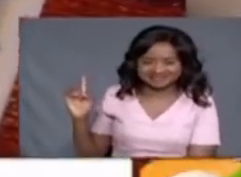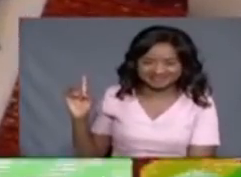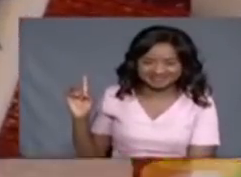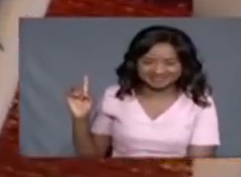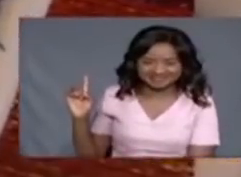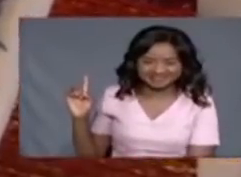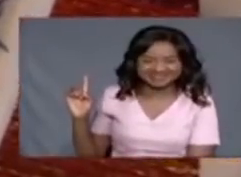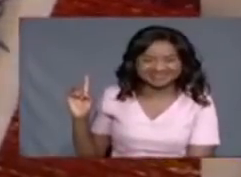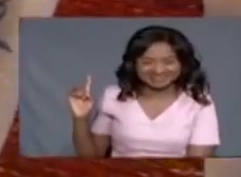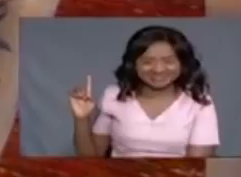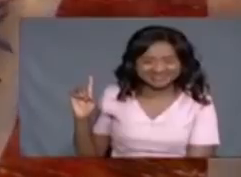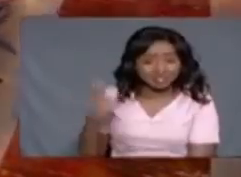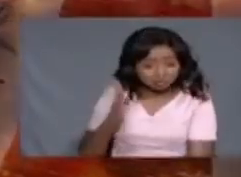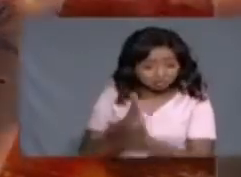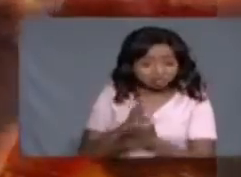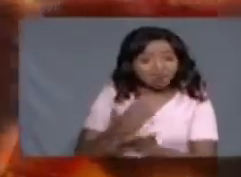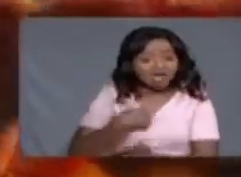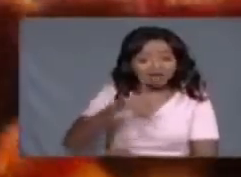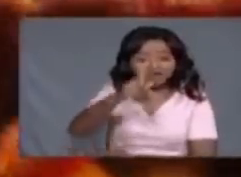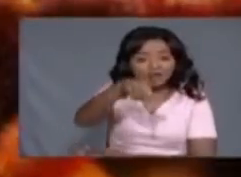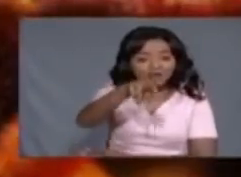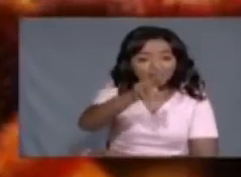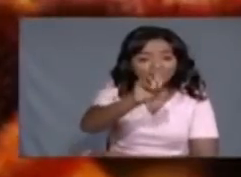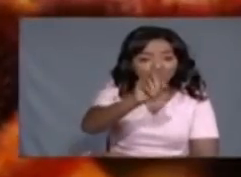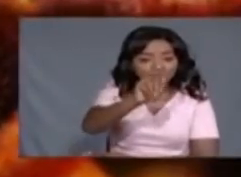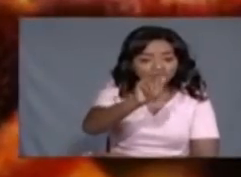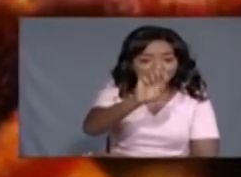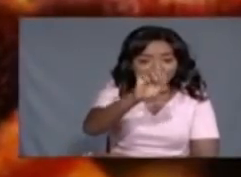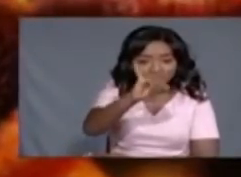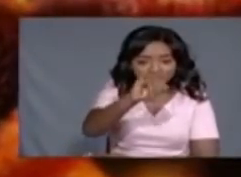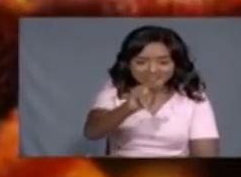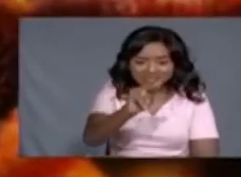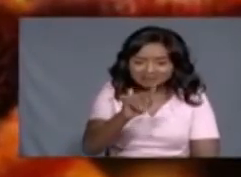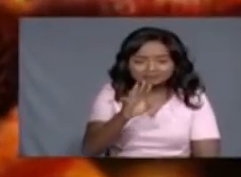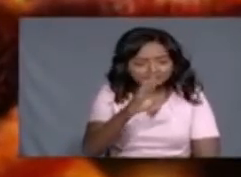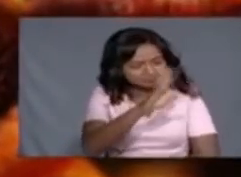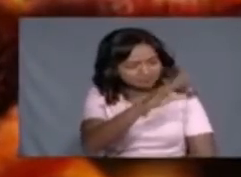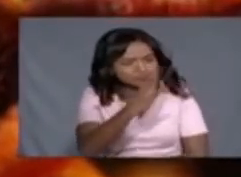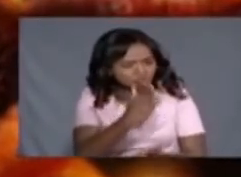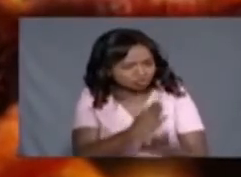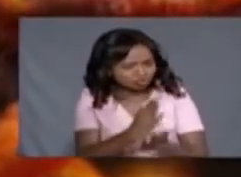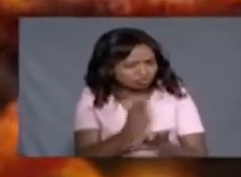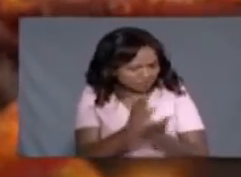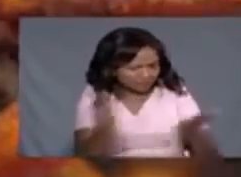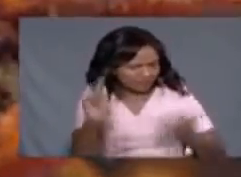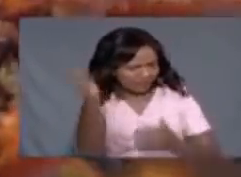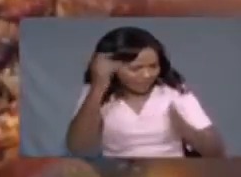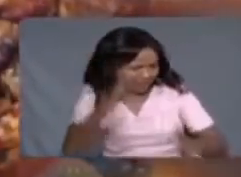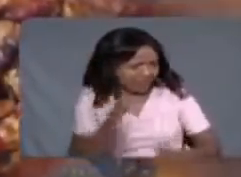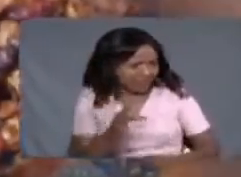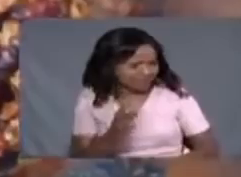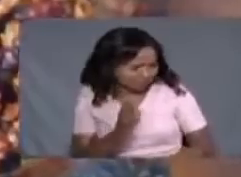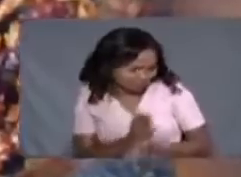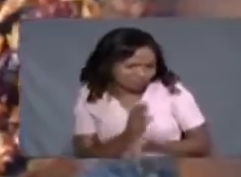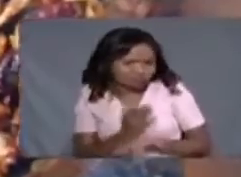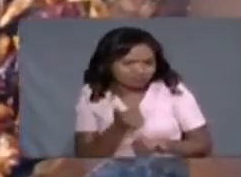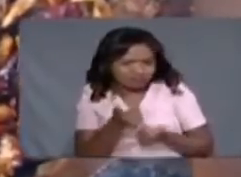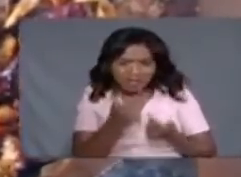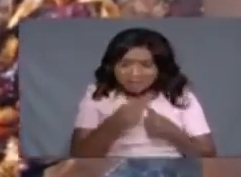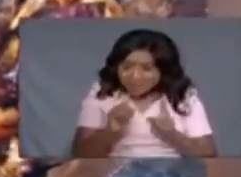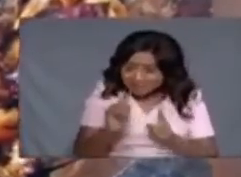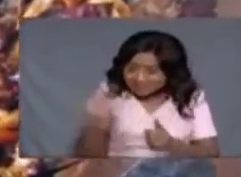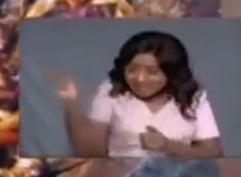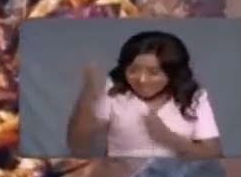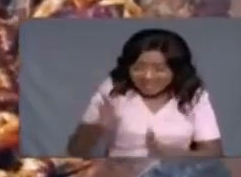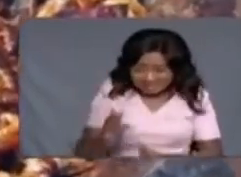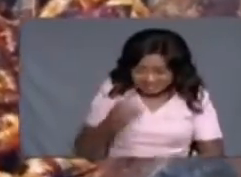they are really proteinous. Yeah. But Dr. Kasina, you know, it sounds ideal, but most Kenyans would not see that as a